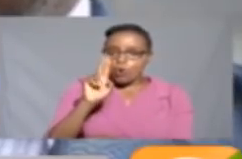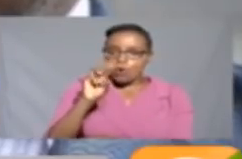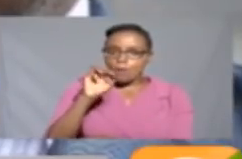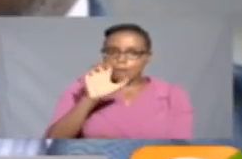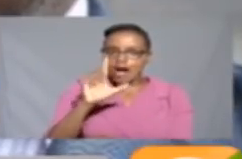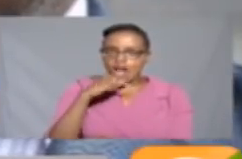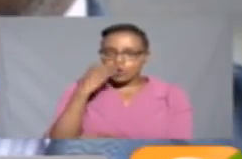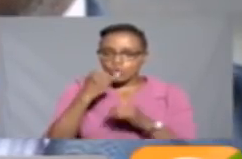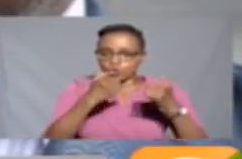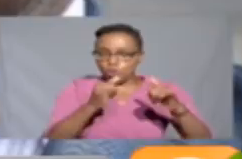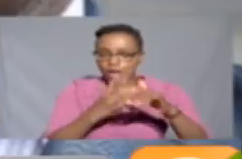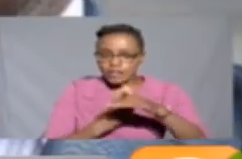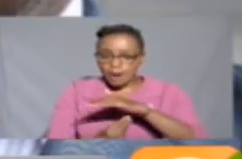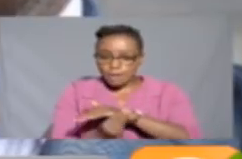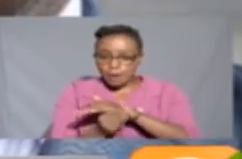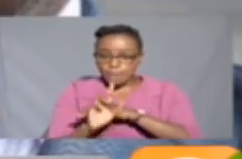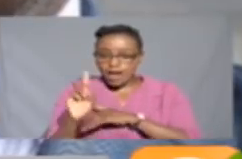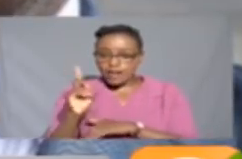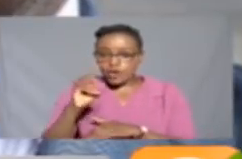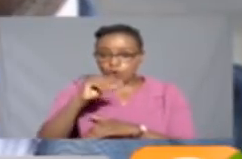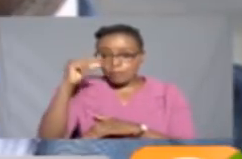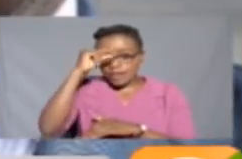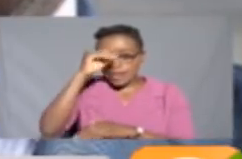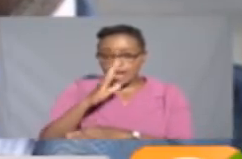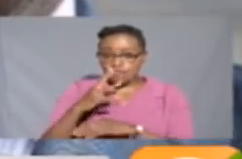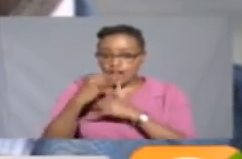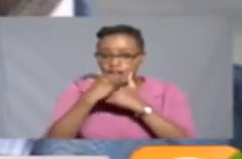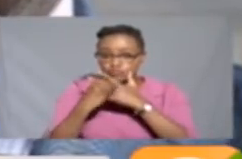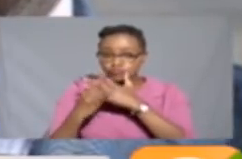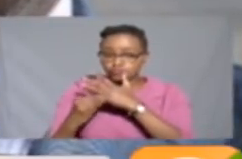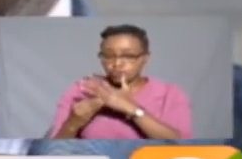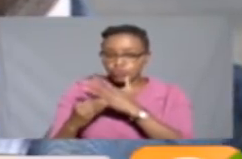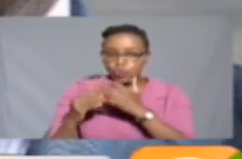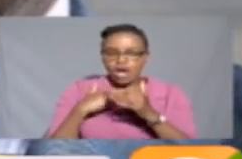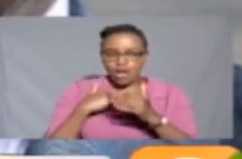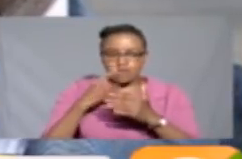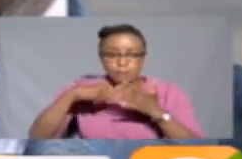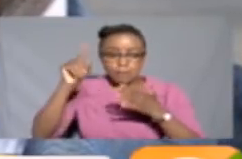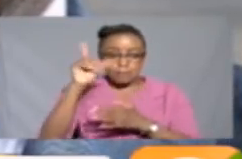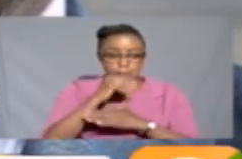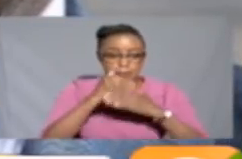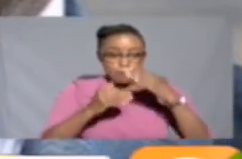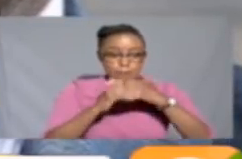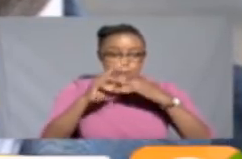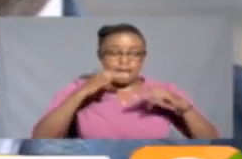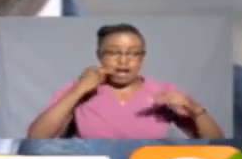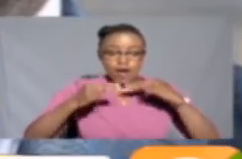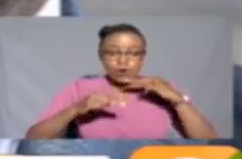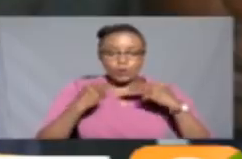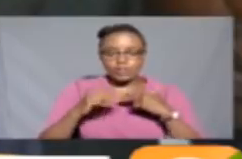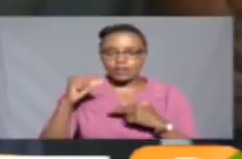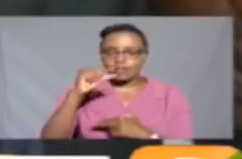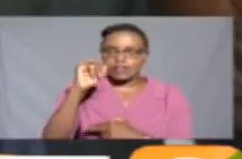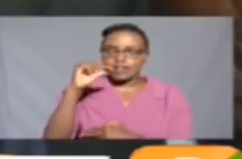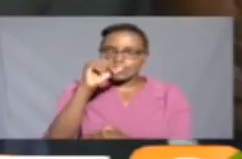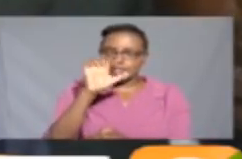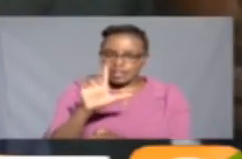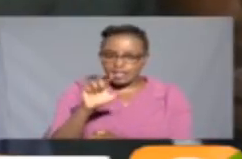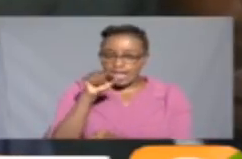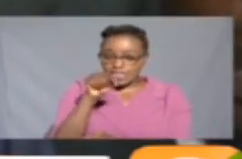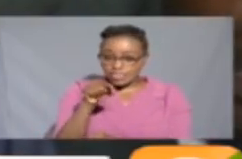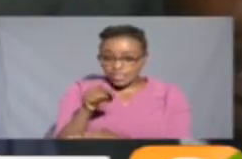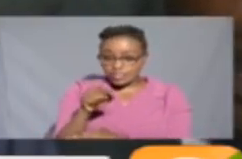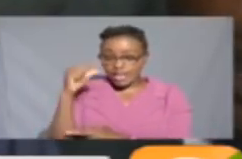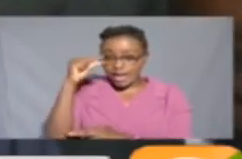who had attempted to bribe Nairobi Governor Mike Sonko to have him approve building of his hotel in Gigiri, a site that